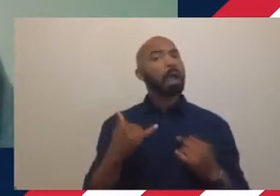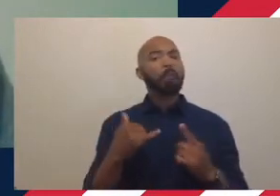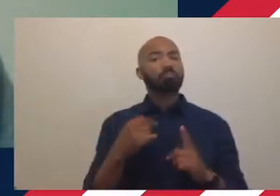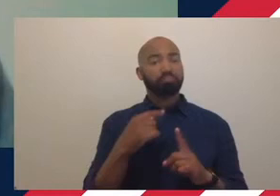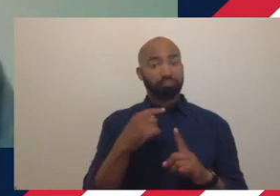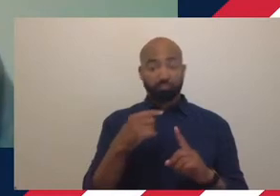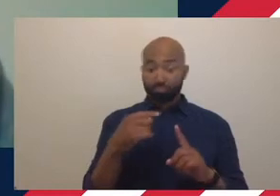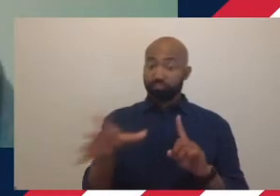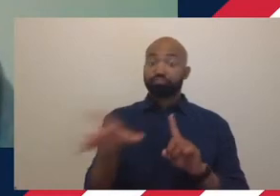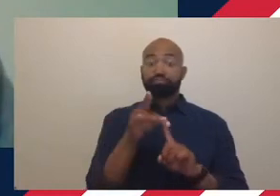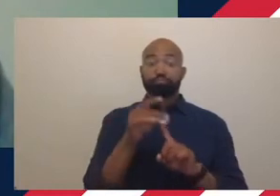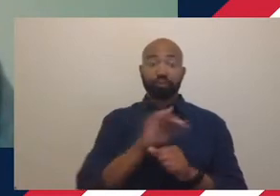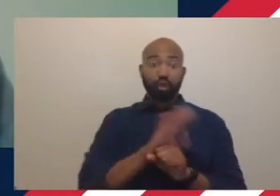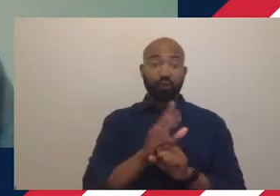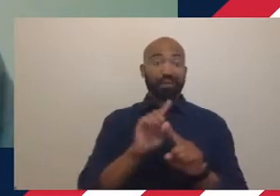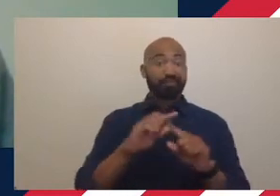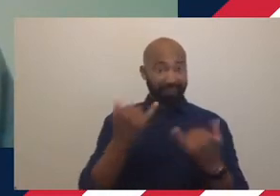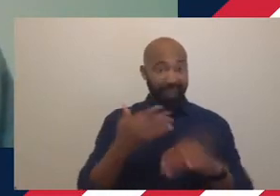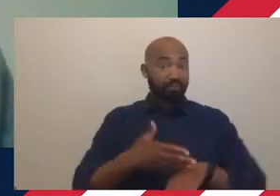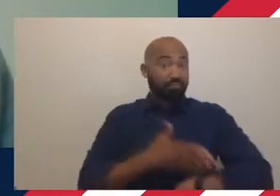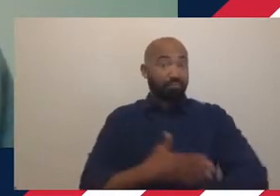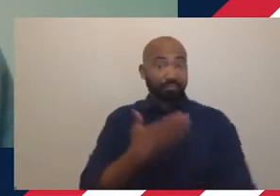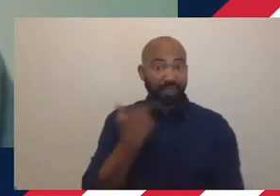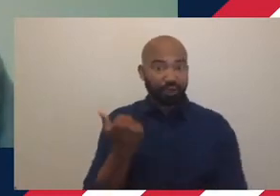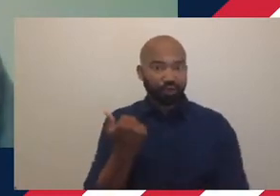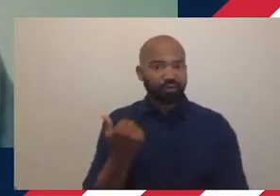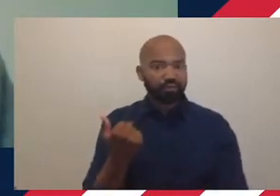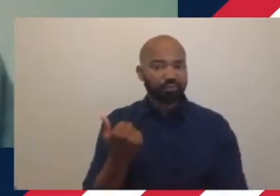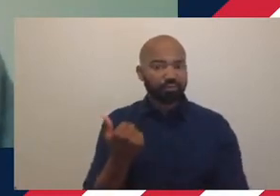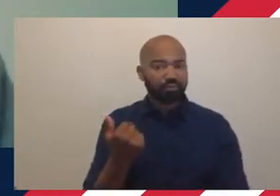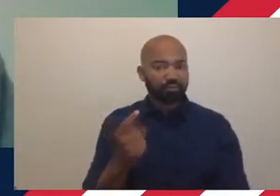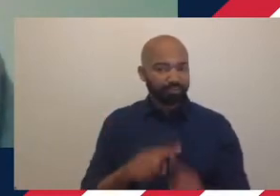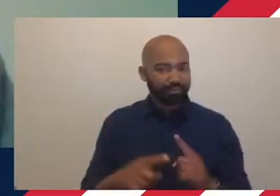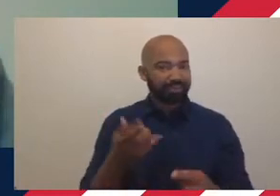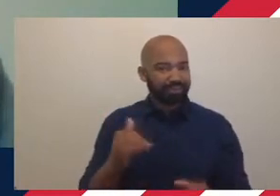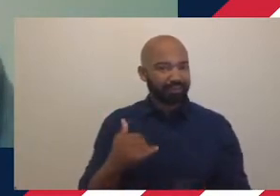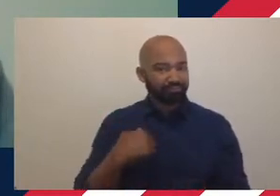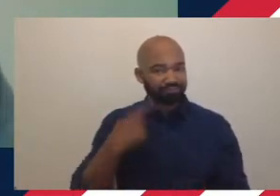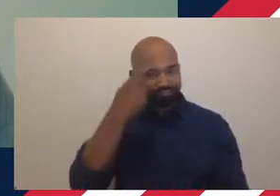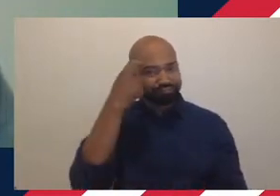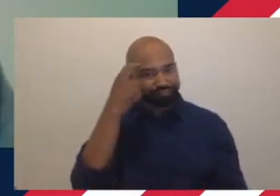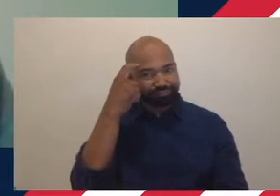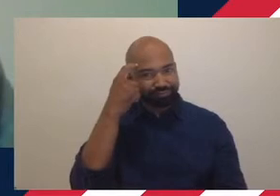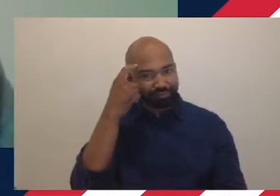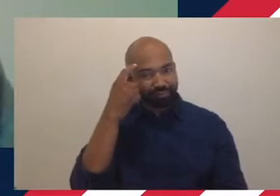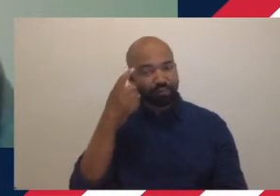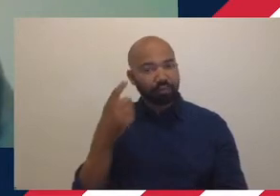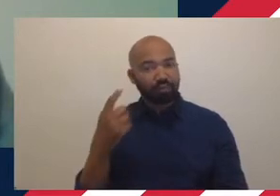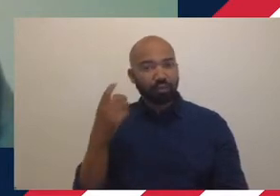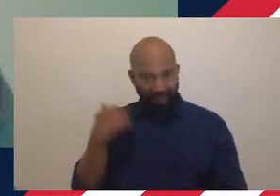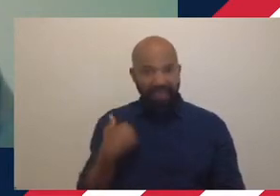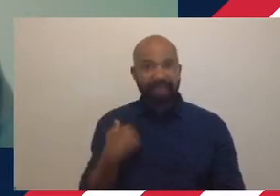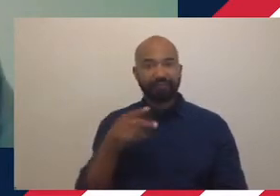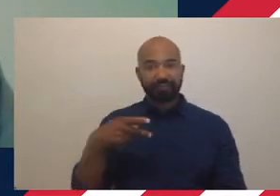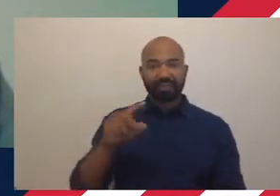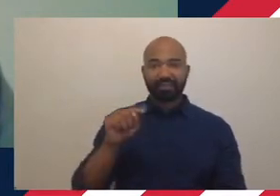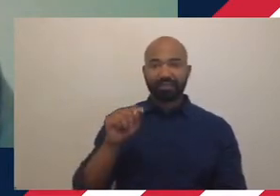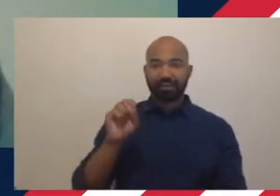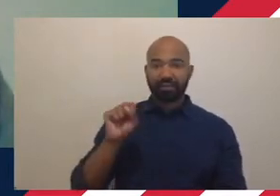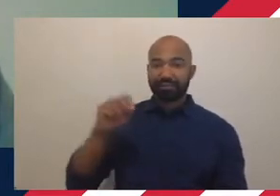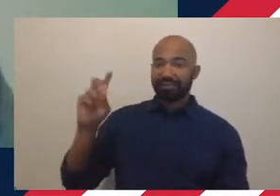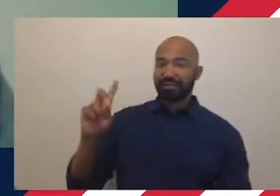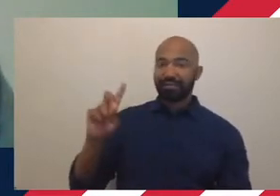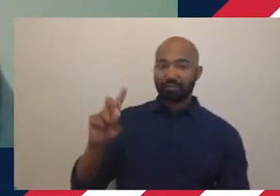all frontline workers. We deal with a lot of PTSD, which will always be present. I don't know about other hospitals,